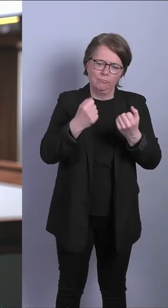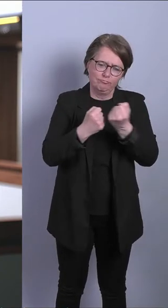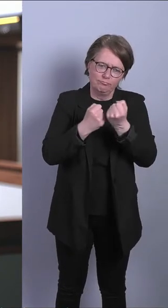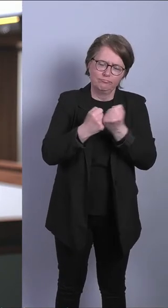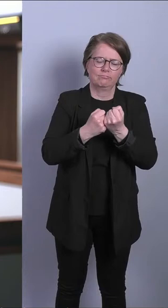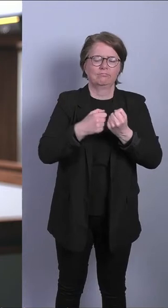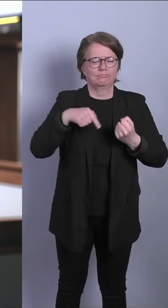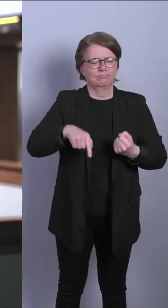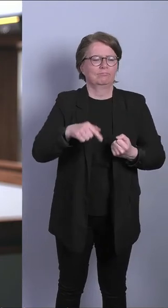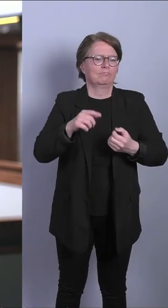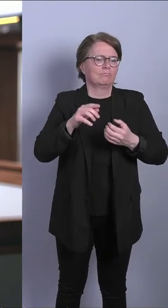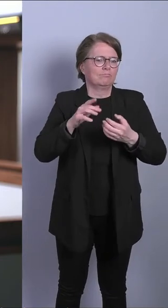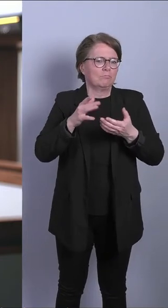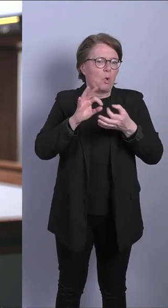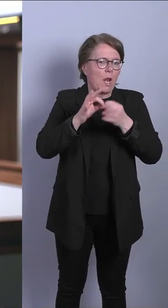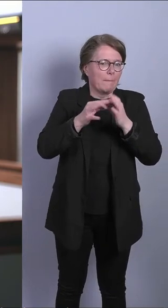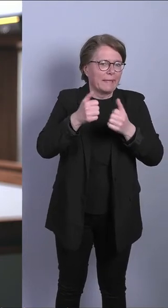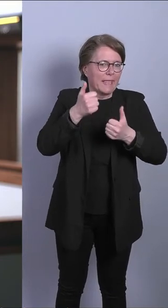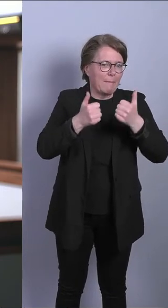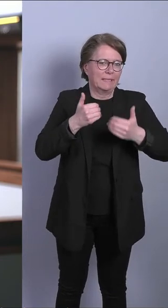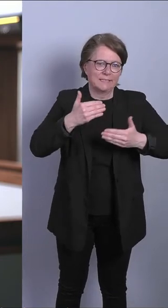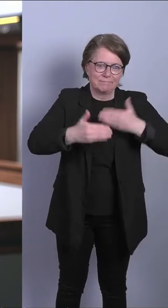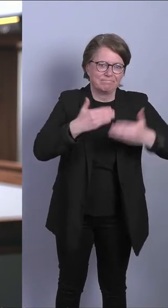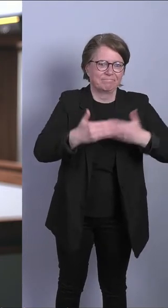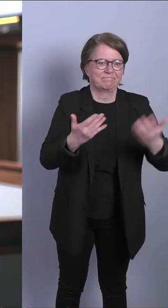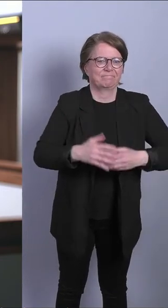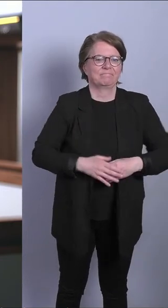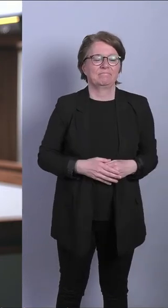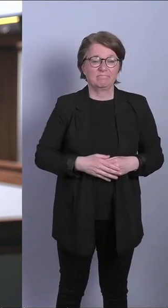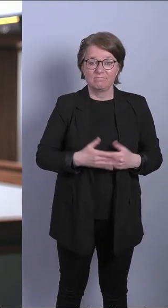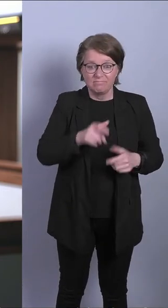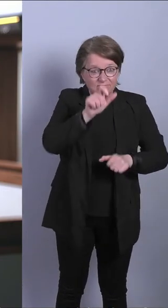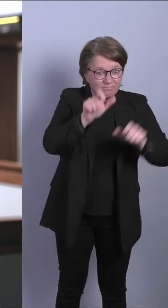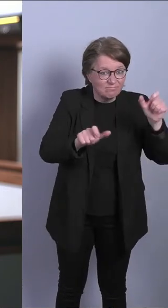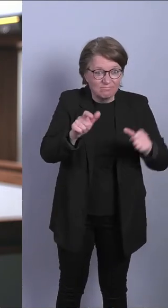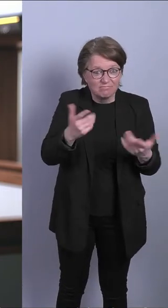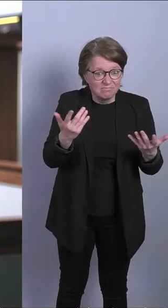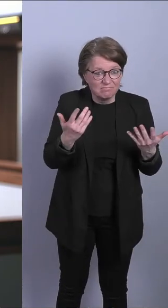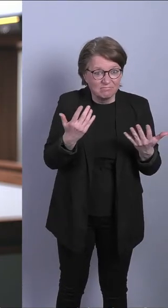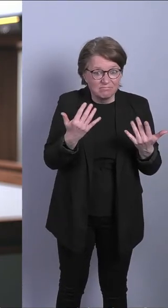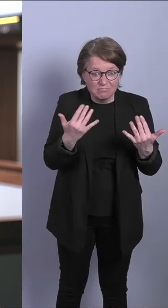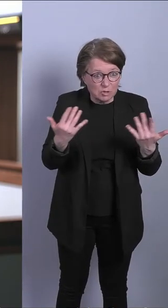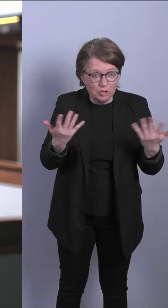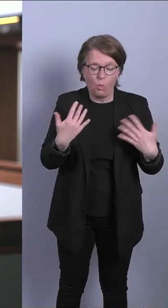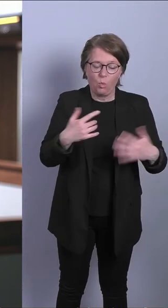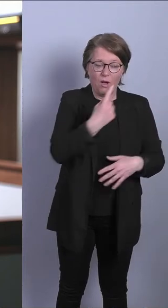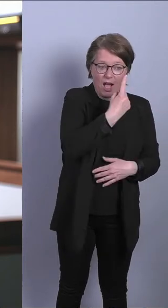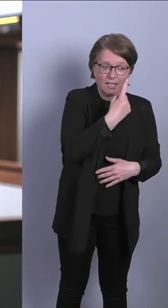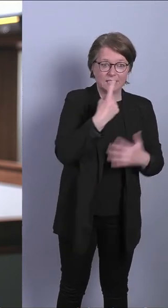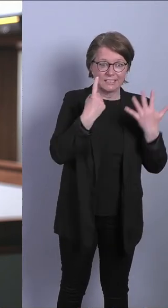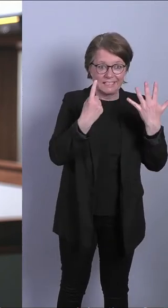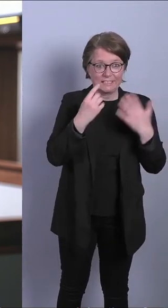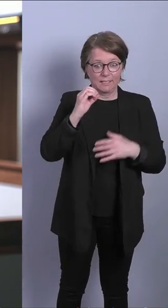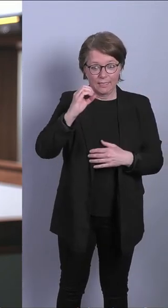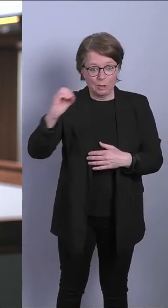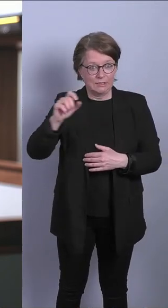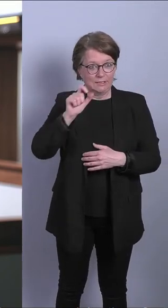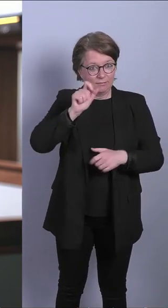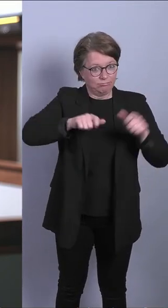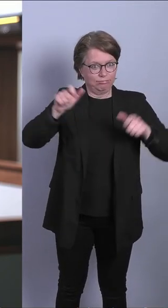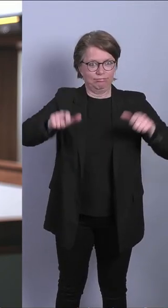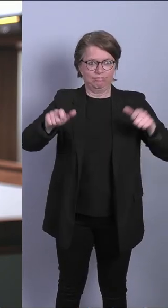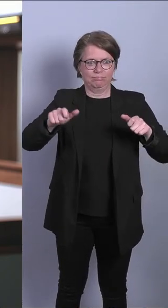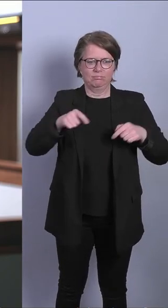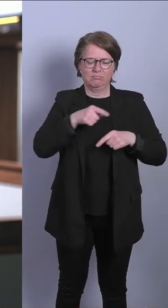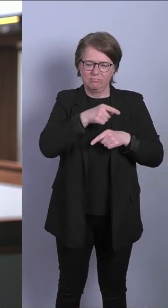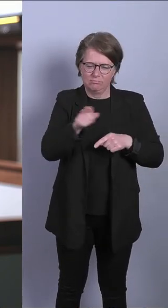that today. Because you, the 16,000 active volunteers, you are what make the Special